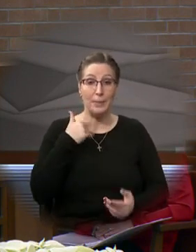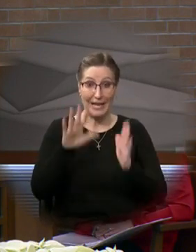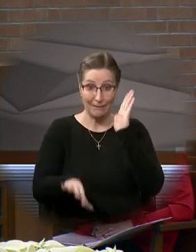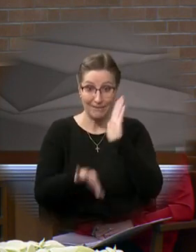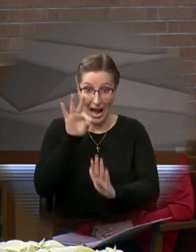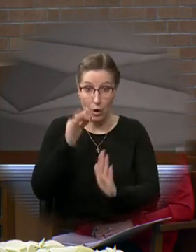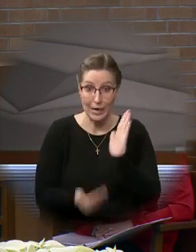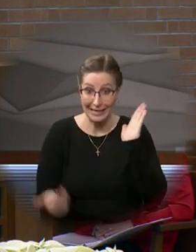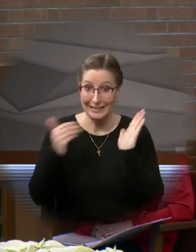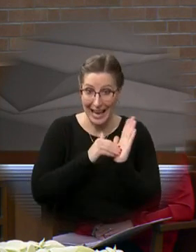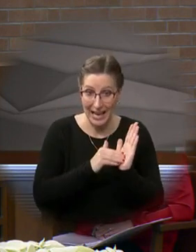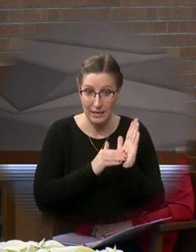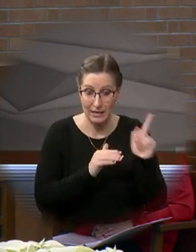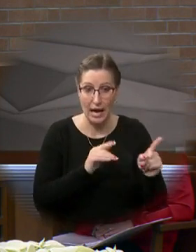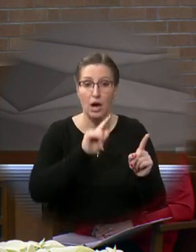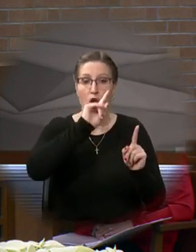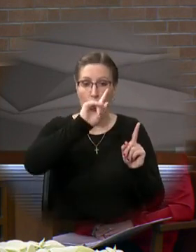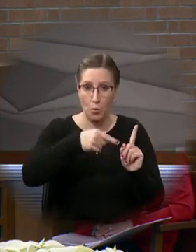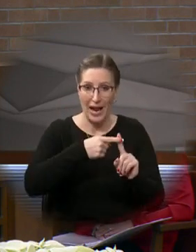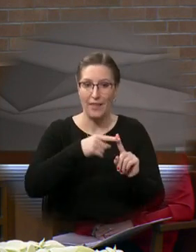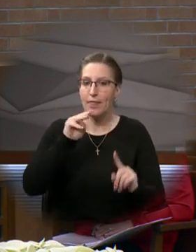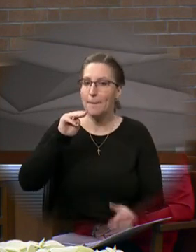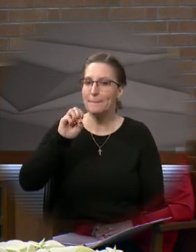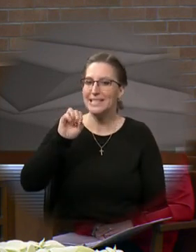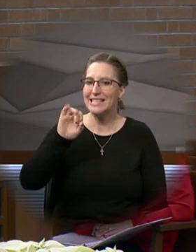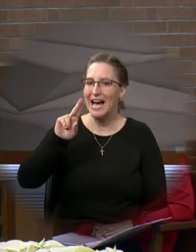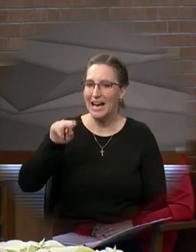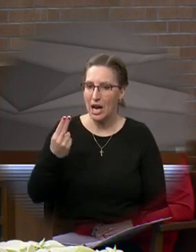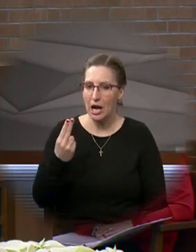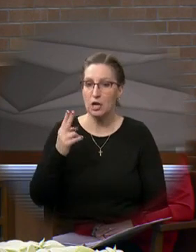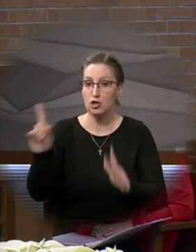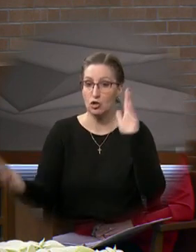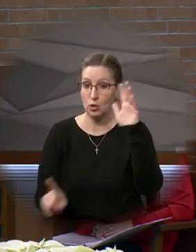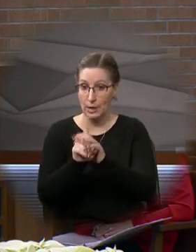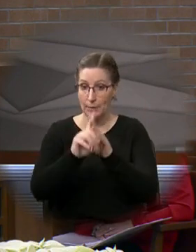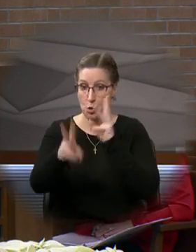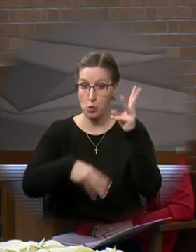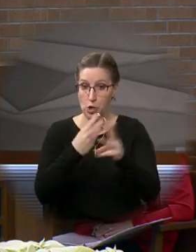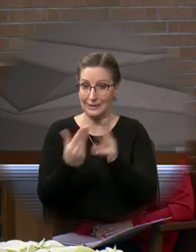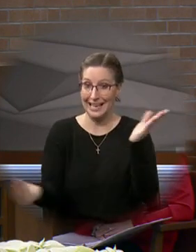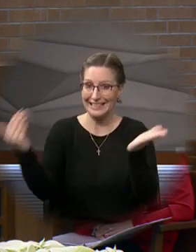rediscovered at the moment that the Messiah appeared in the world.